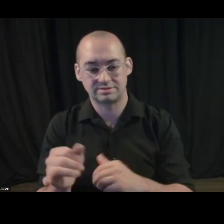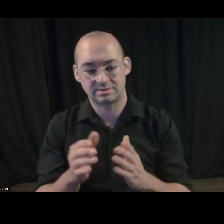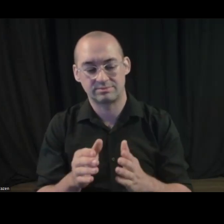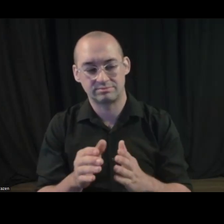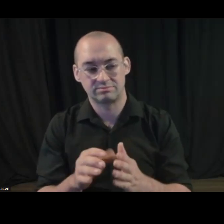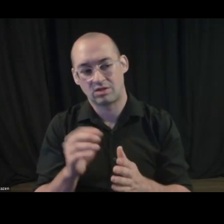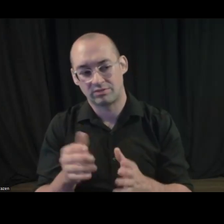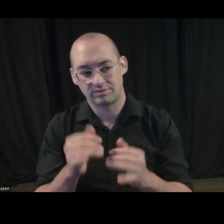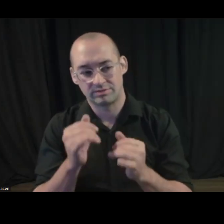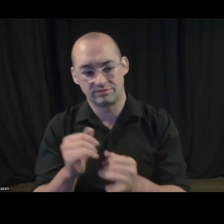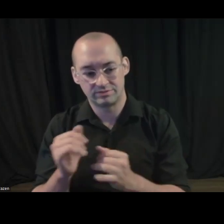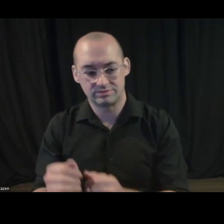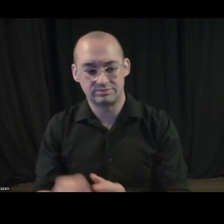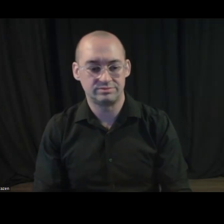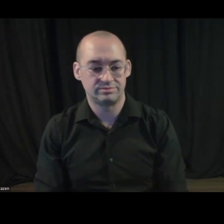individuals.